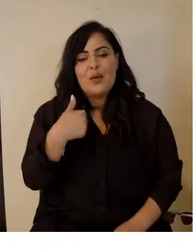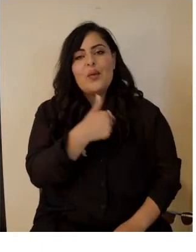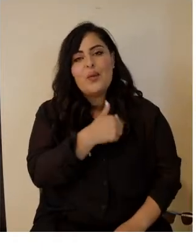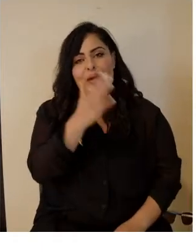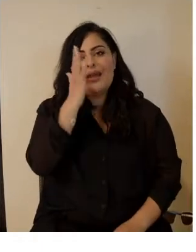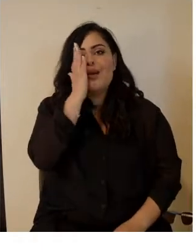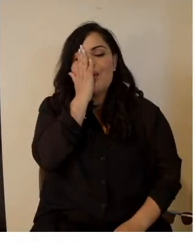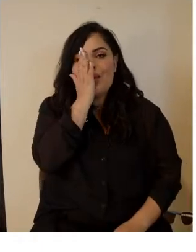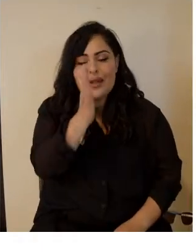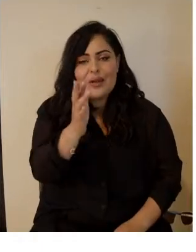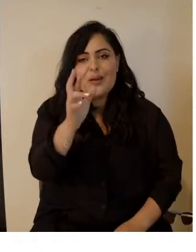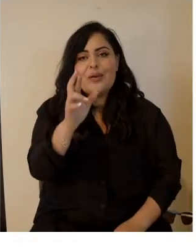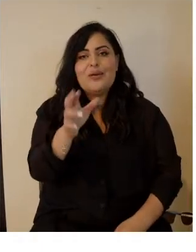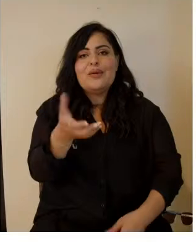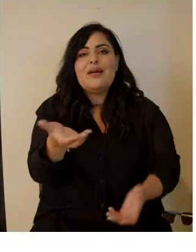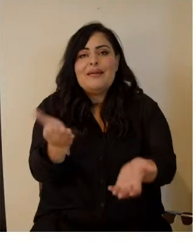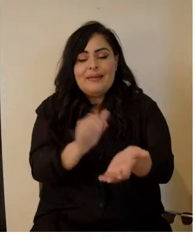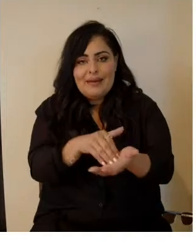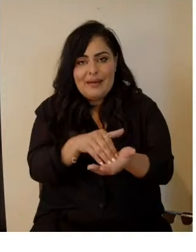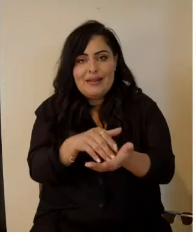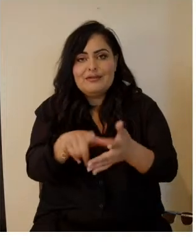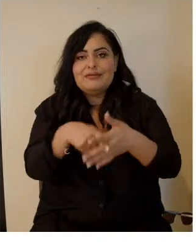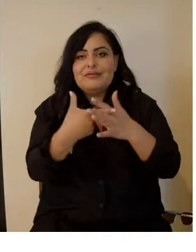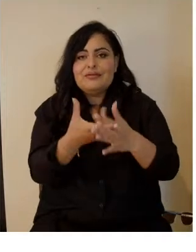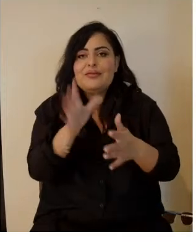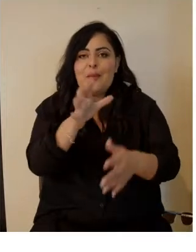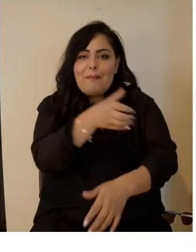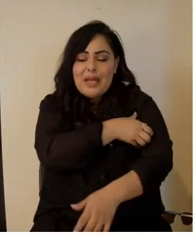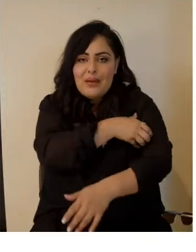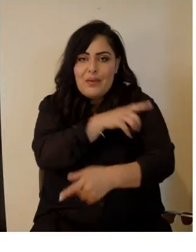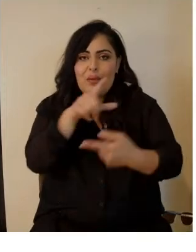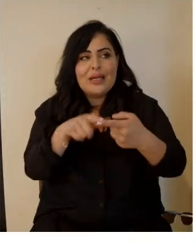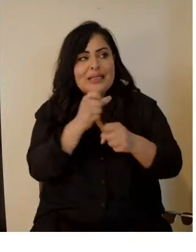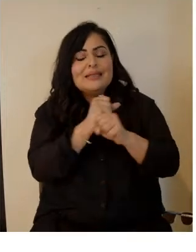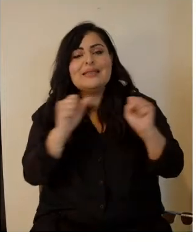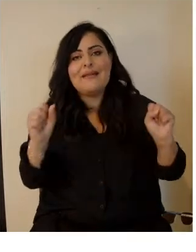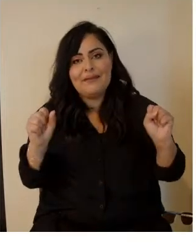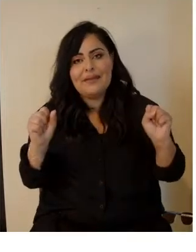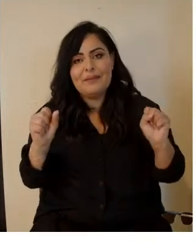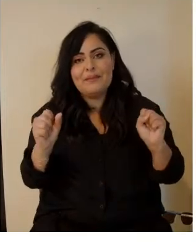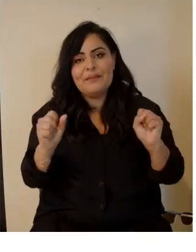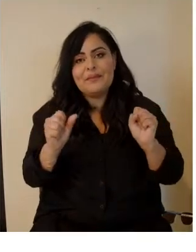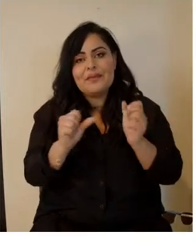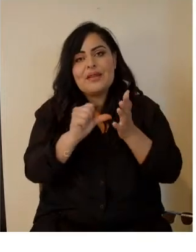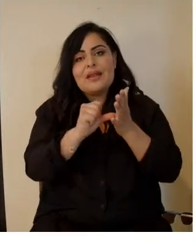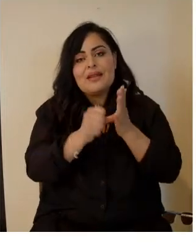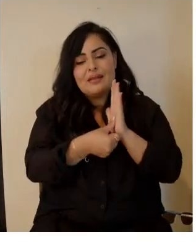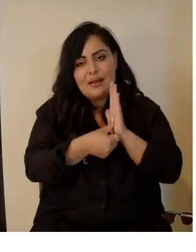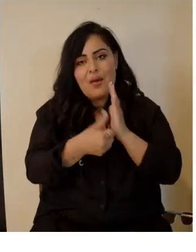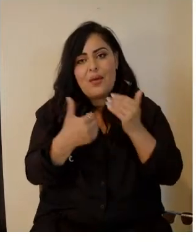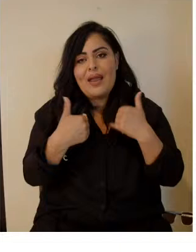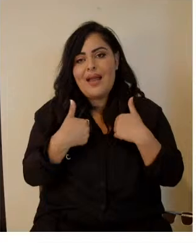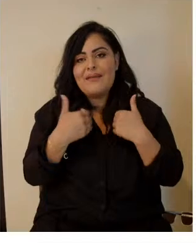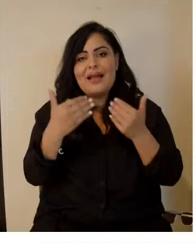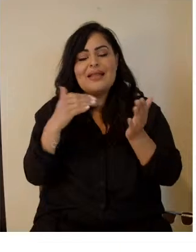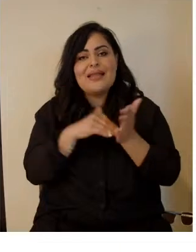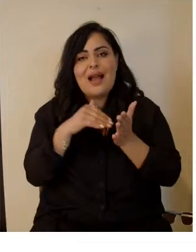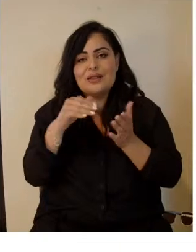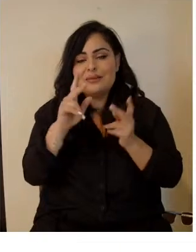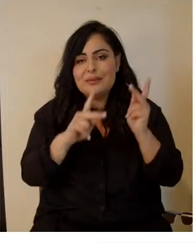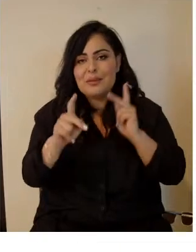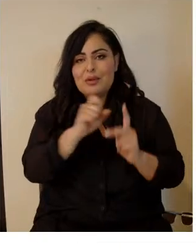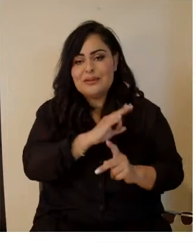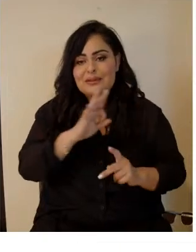will restore power as quickly as it's safe to do so. As reference, we have thousands of field personnel who are